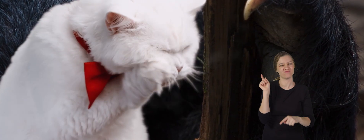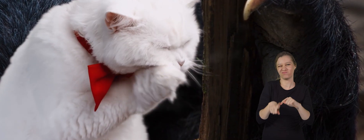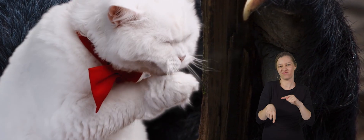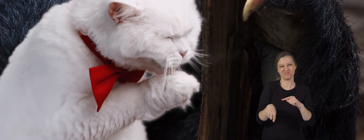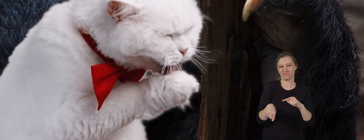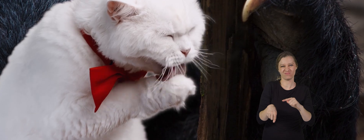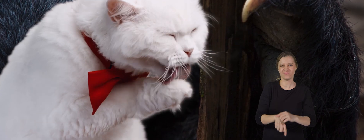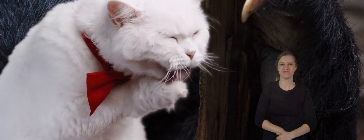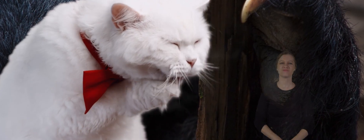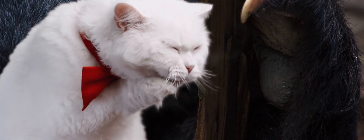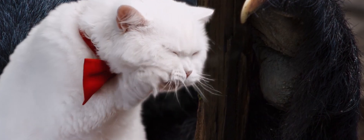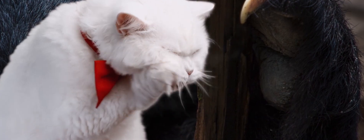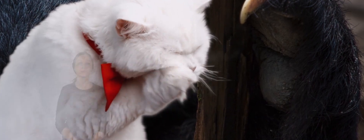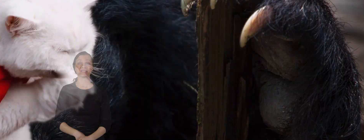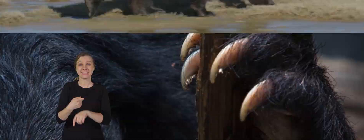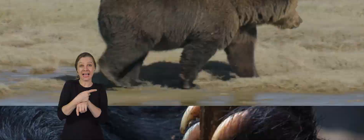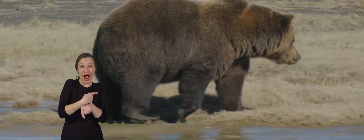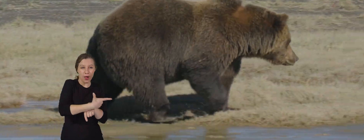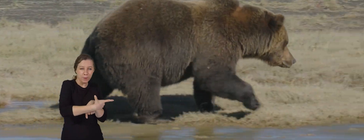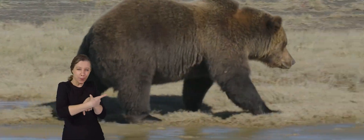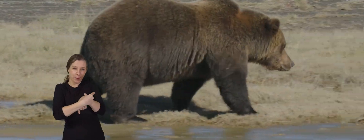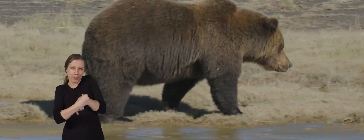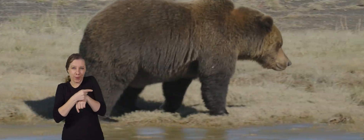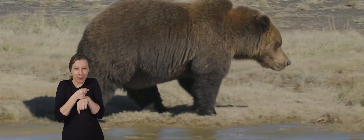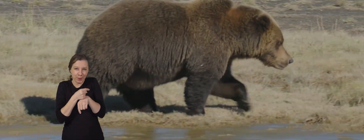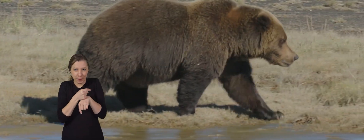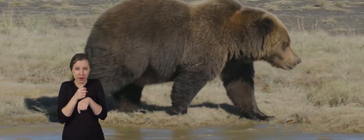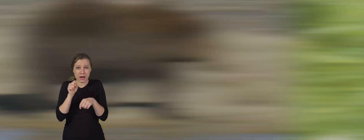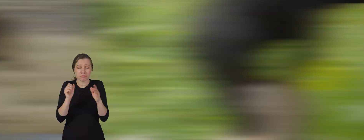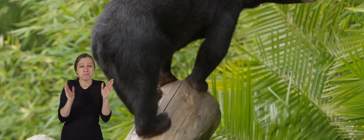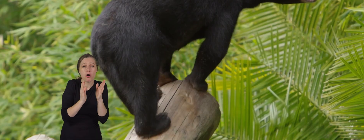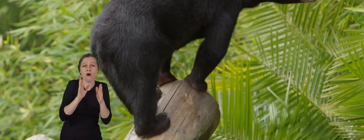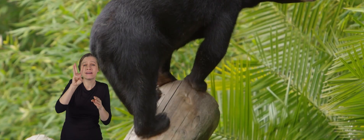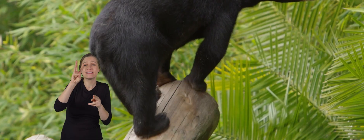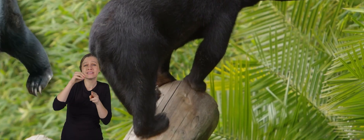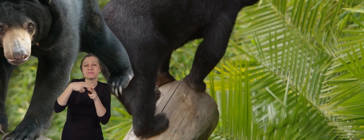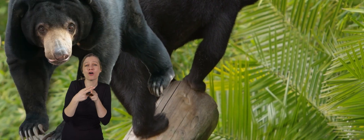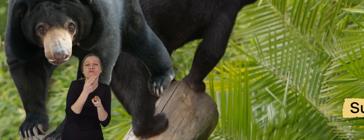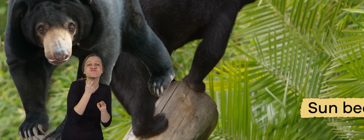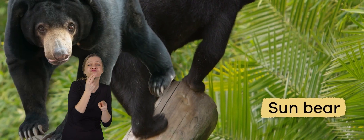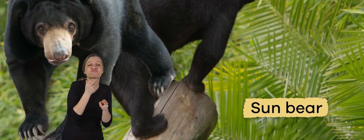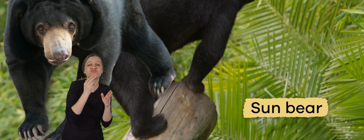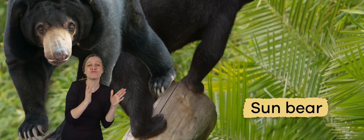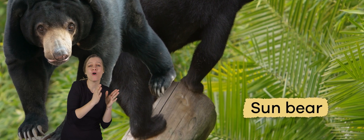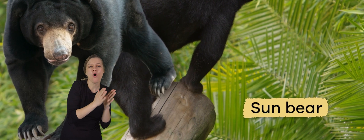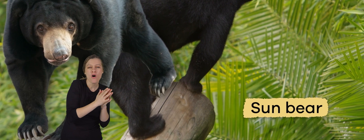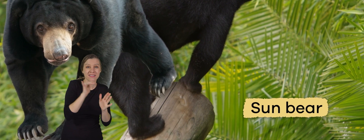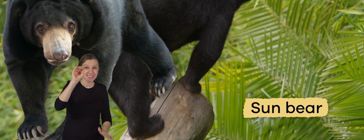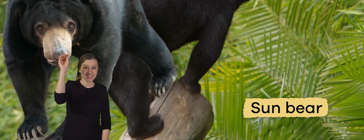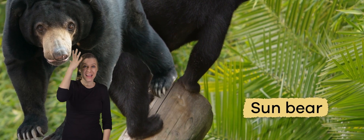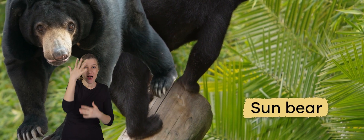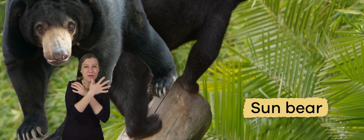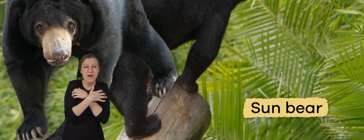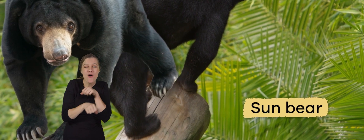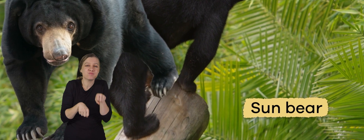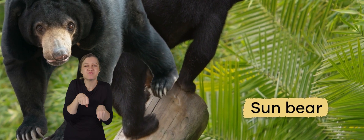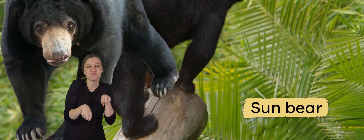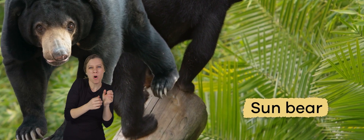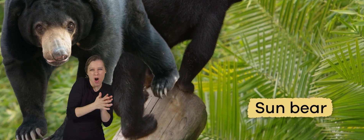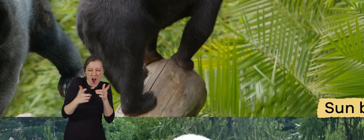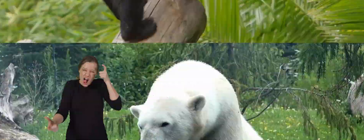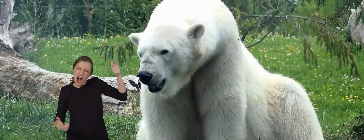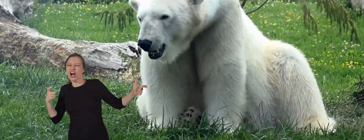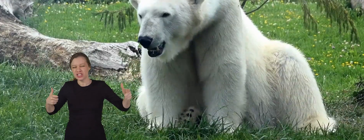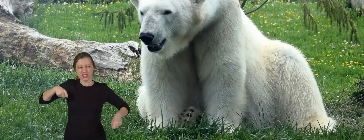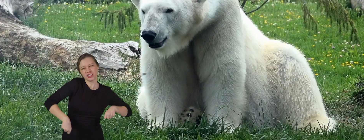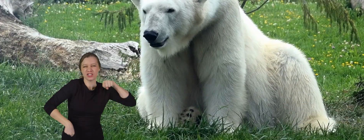be drawn back like a cat. They have short tails and can weigh as little as 60 pounds, like the sun bear,